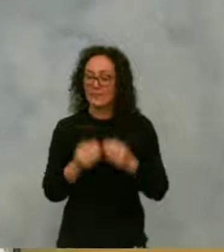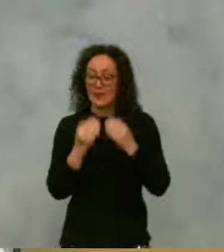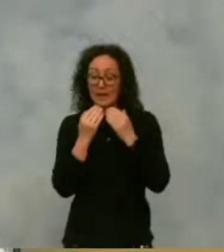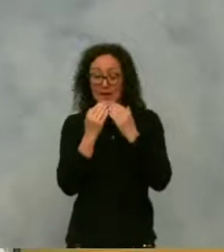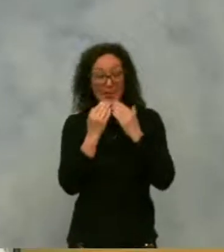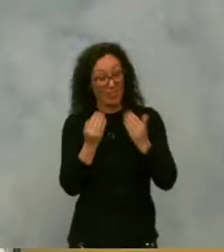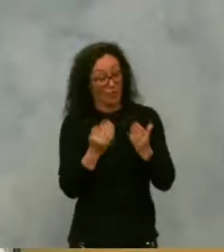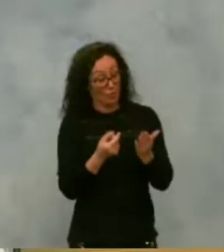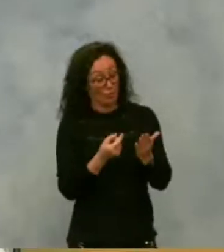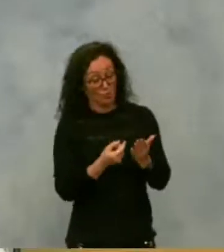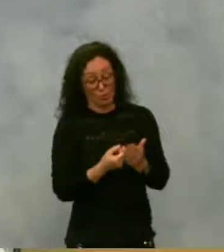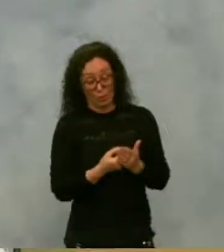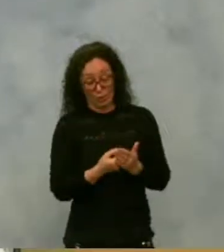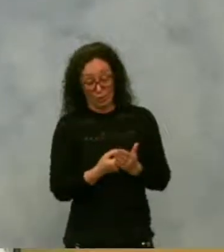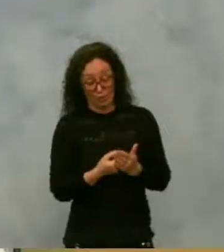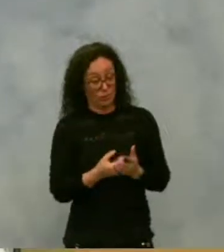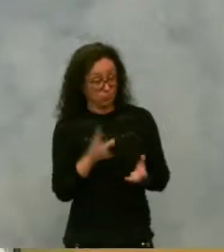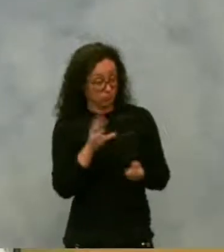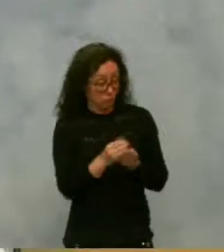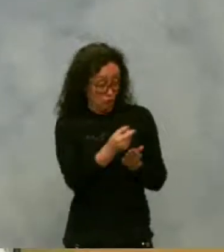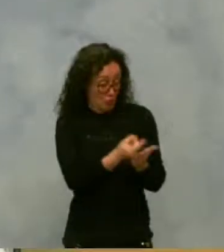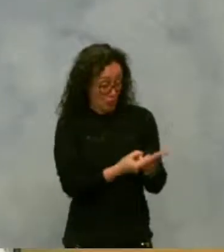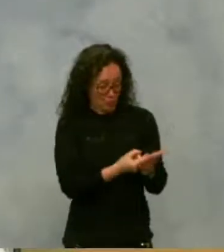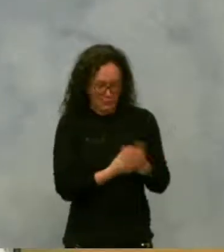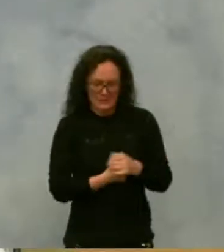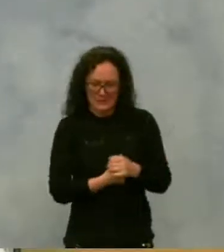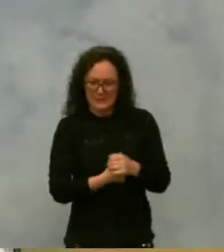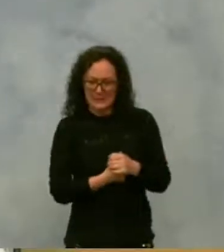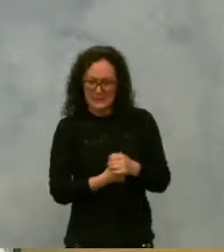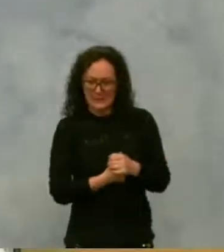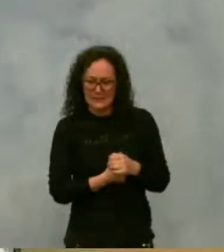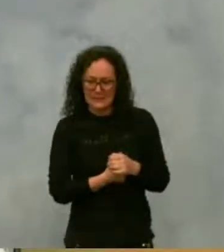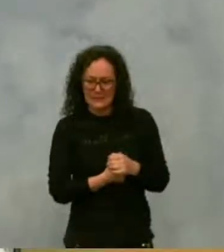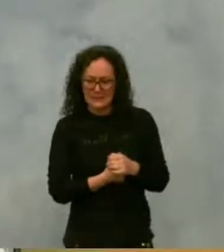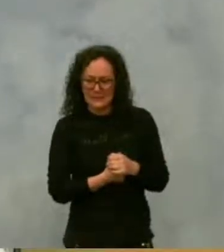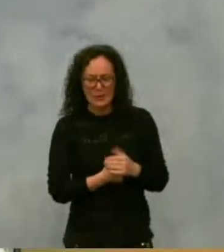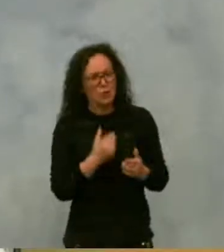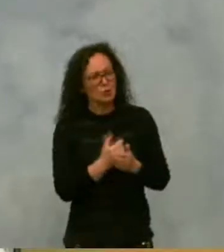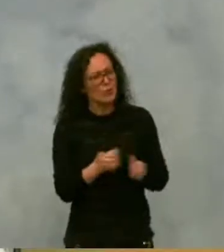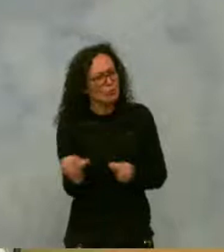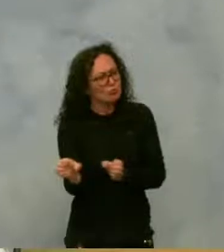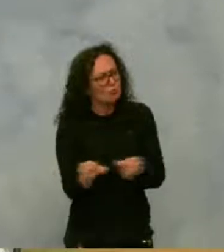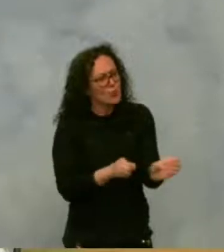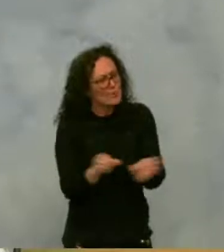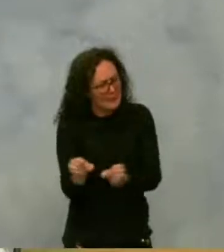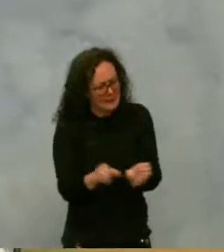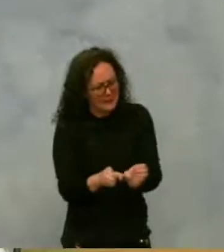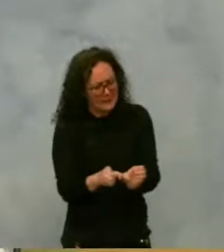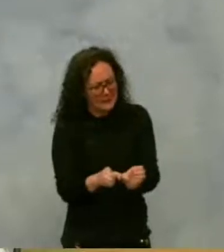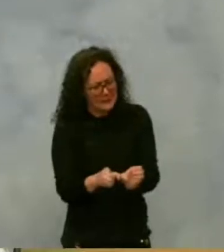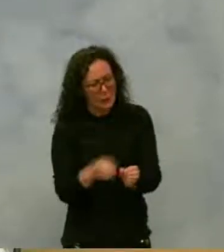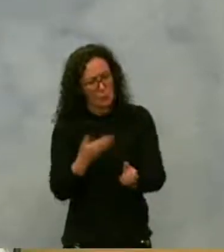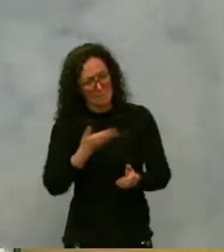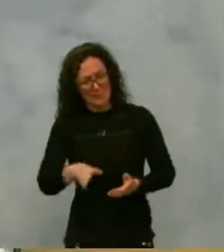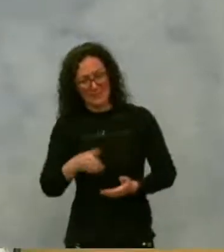for that comprehensive report. Just in regards to the recruitment, I know that you've obviously mentioned that the kind of percentage